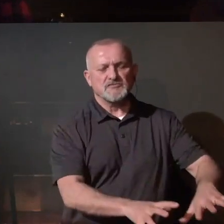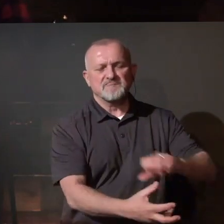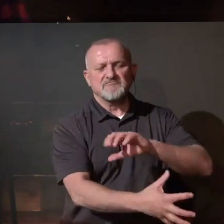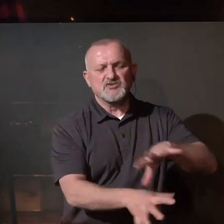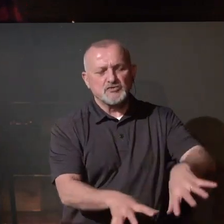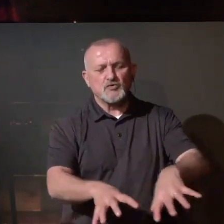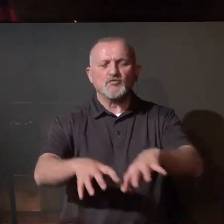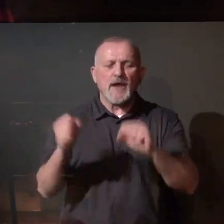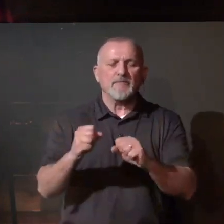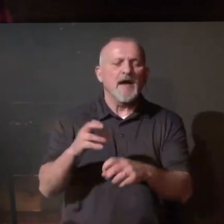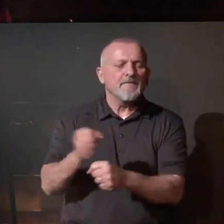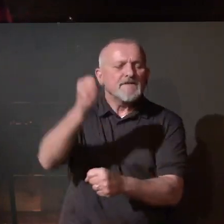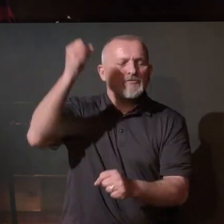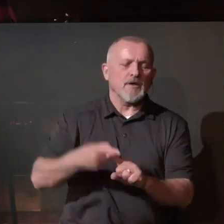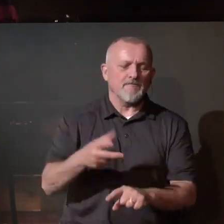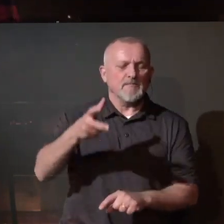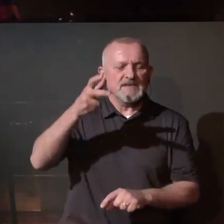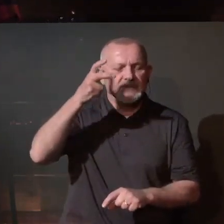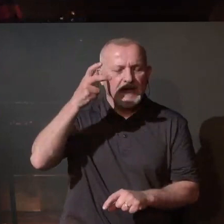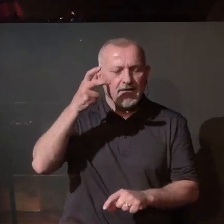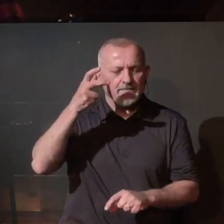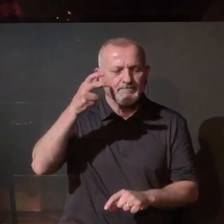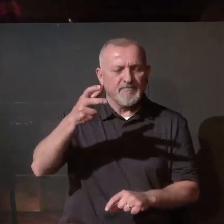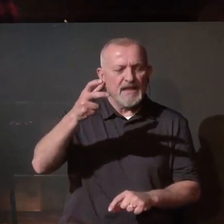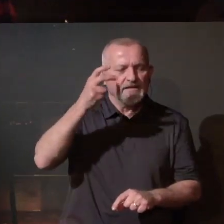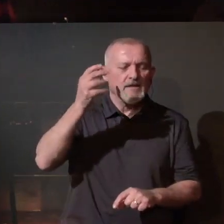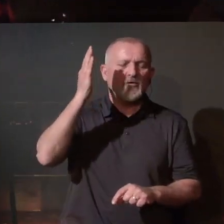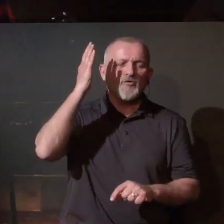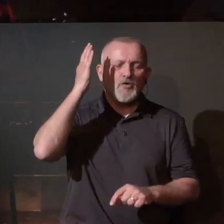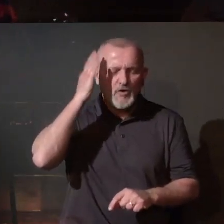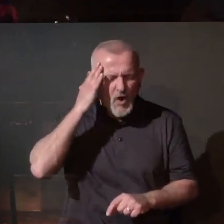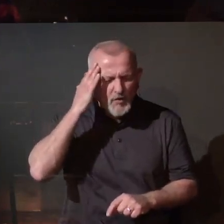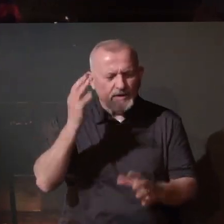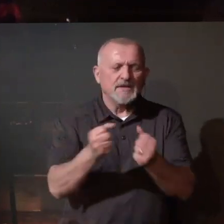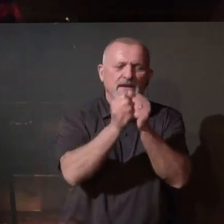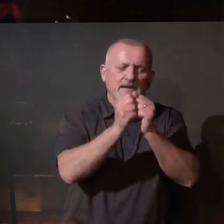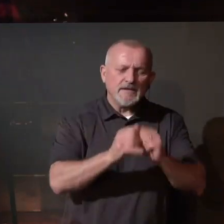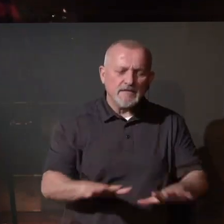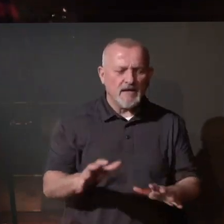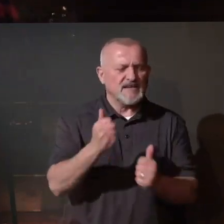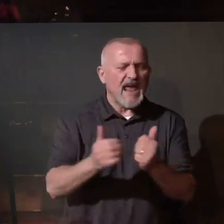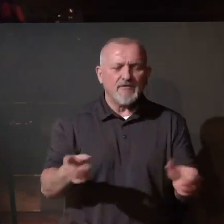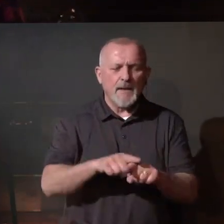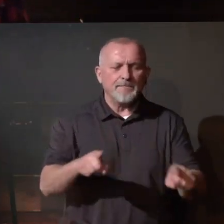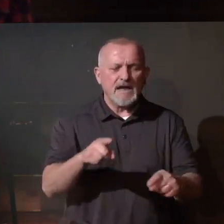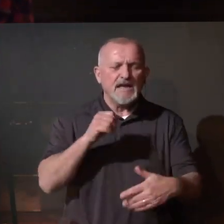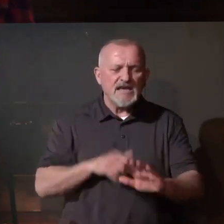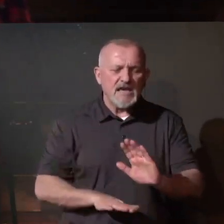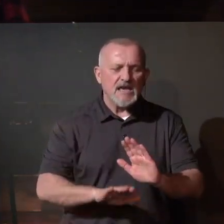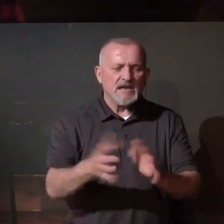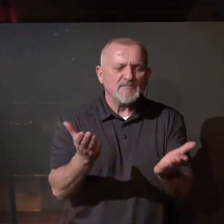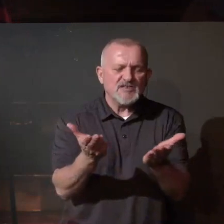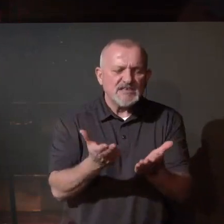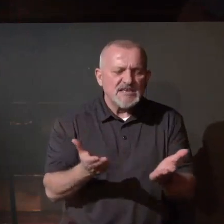grave. He knows he's defeated. And all that he has are these failed attempts that he lofts into our culture like right now. He wants